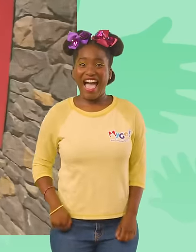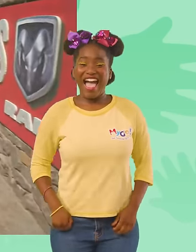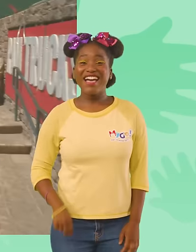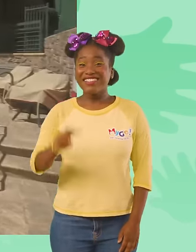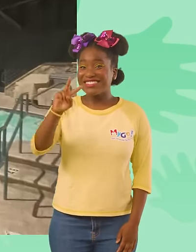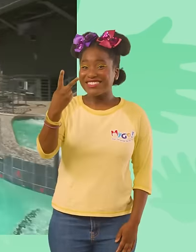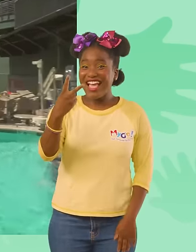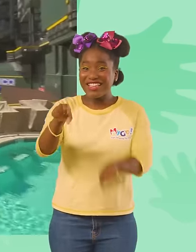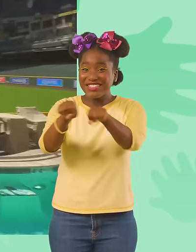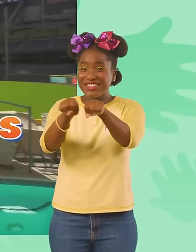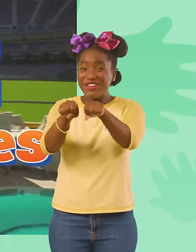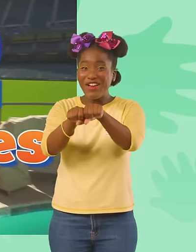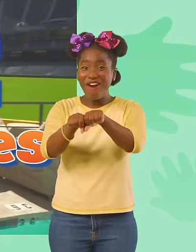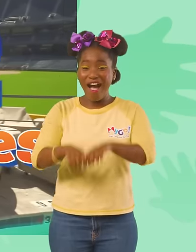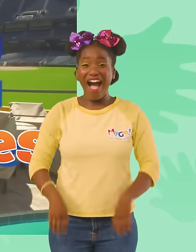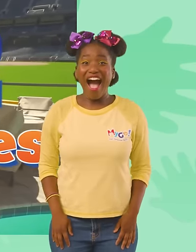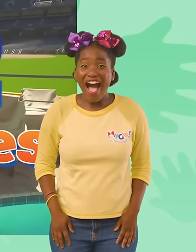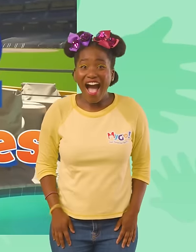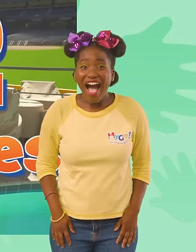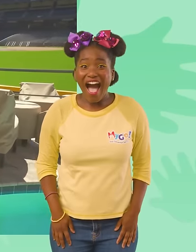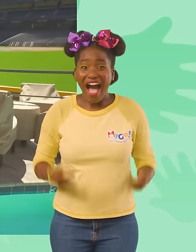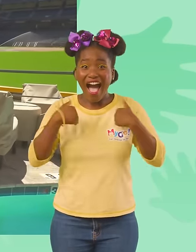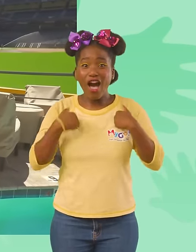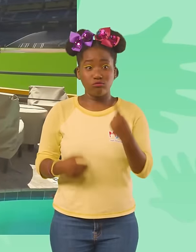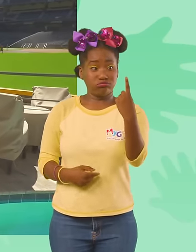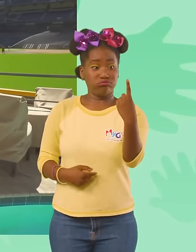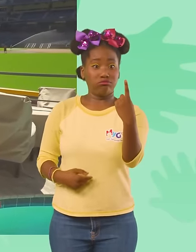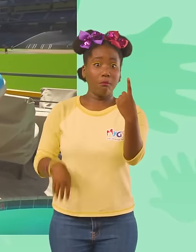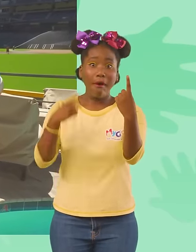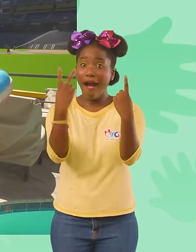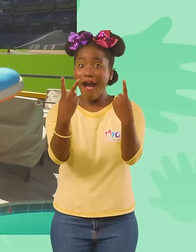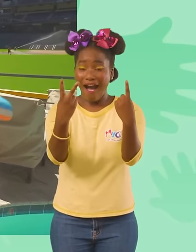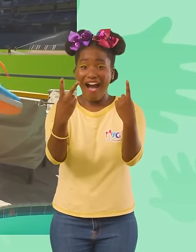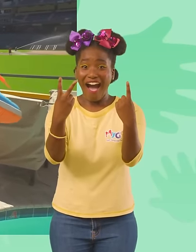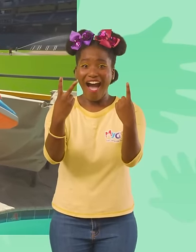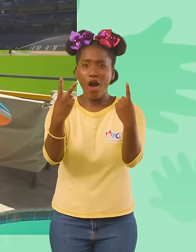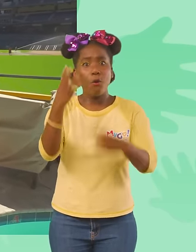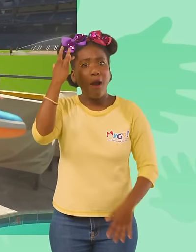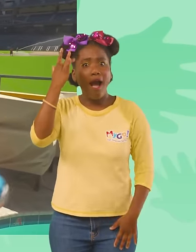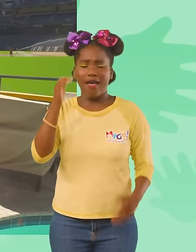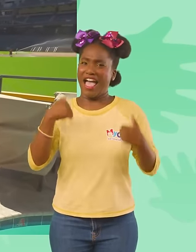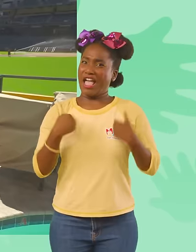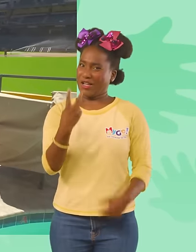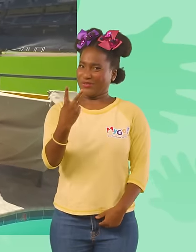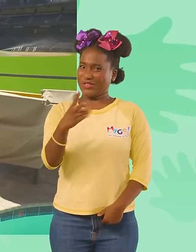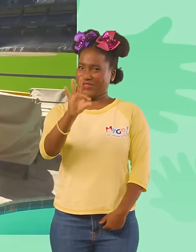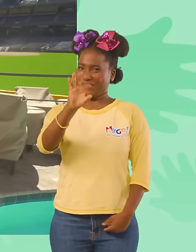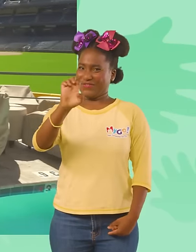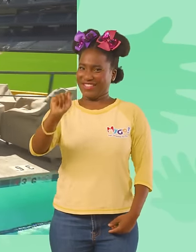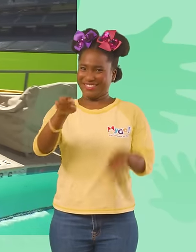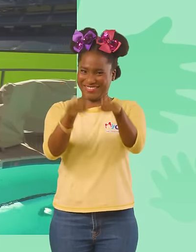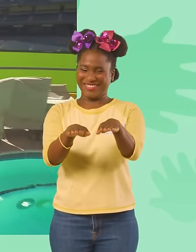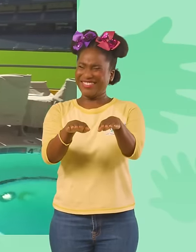And here is the second shoe. Check it out. One, two, because I have 2 feet. All